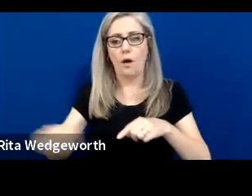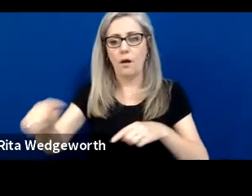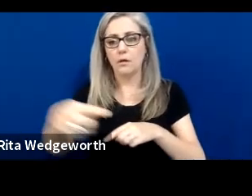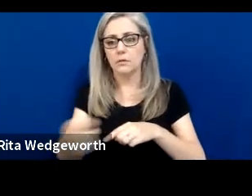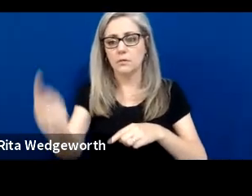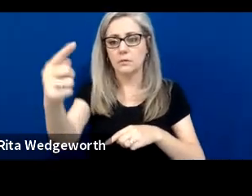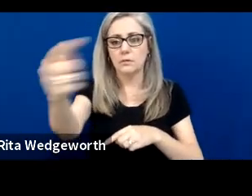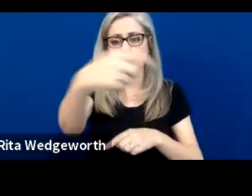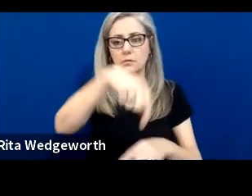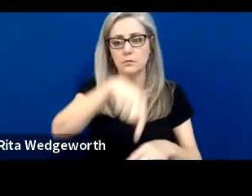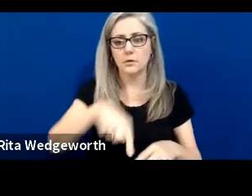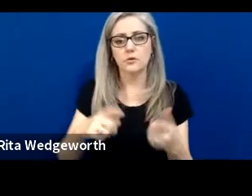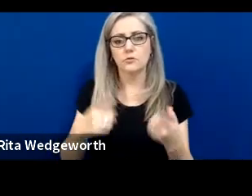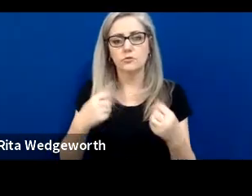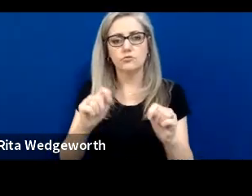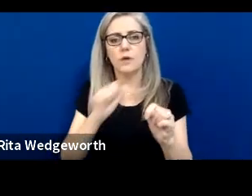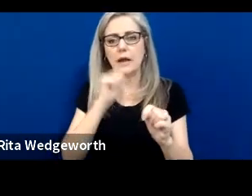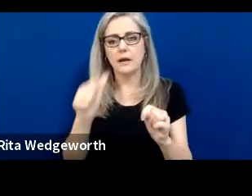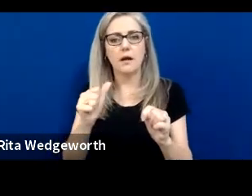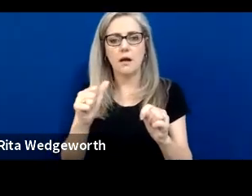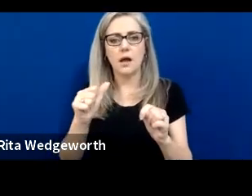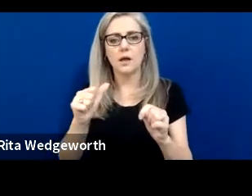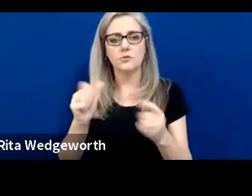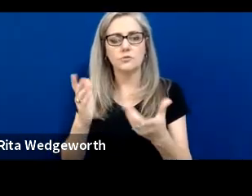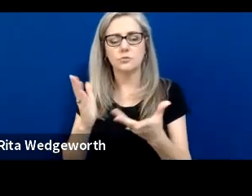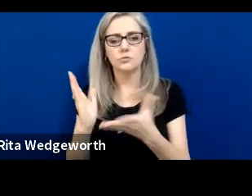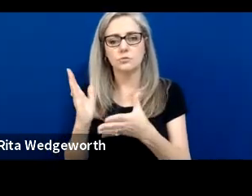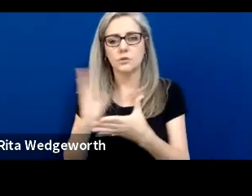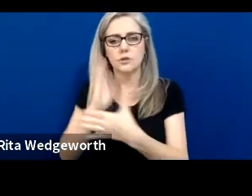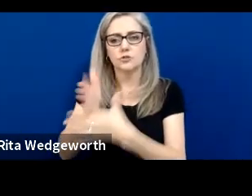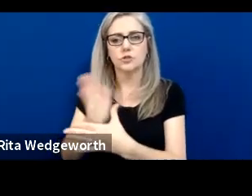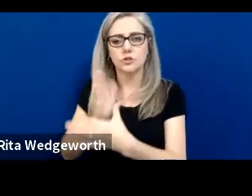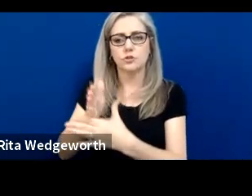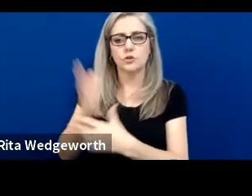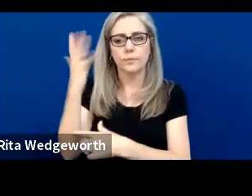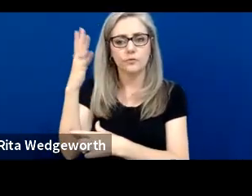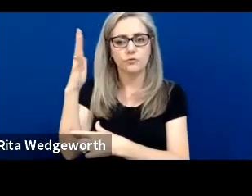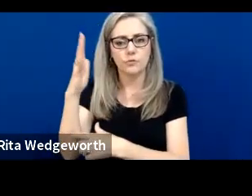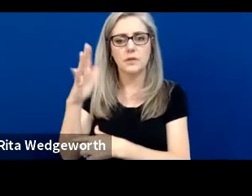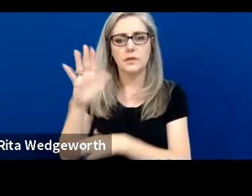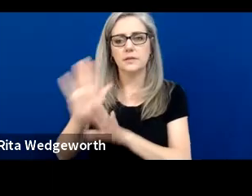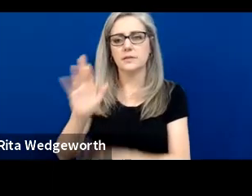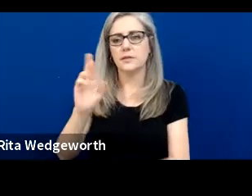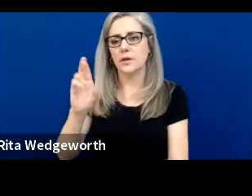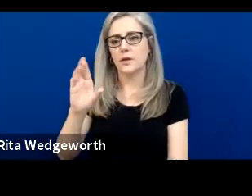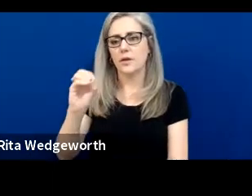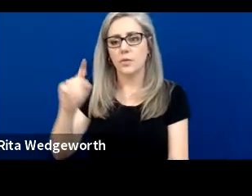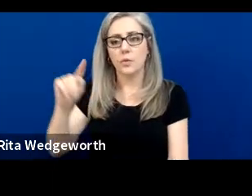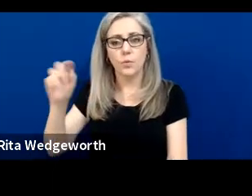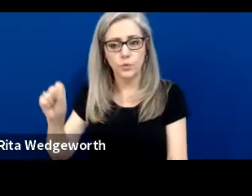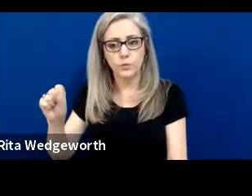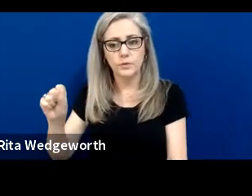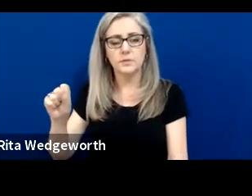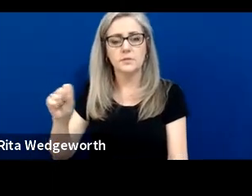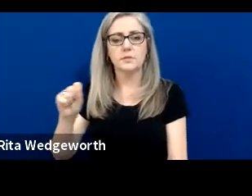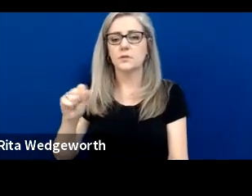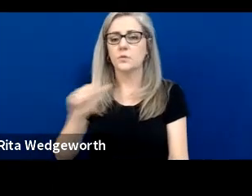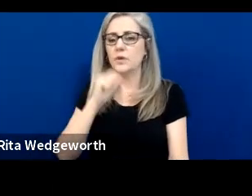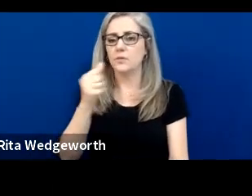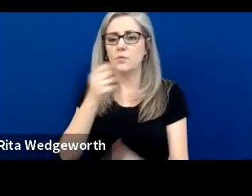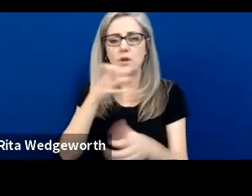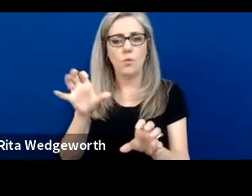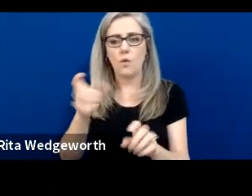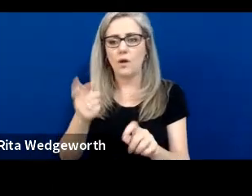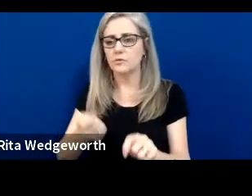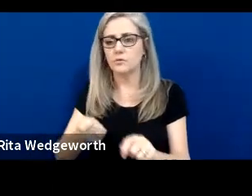to not disturb the trees root zones and damage and definitely not remove any of those